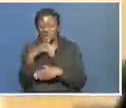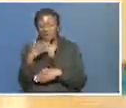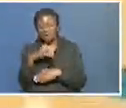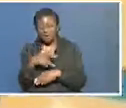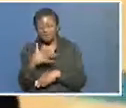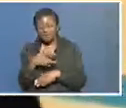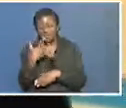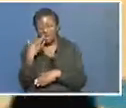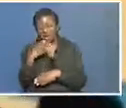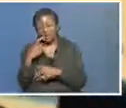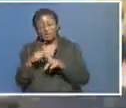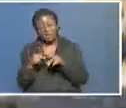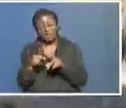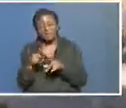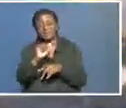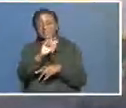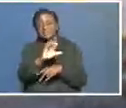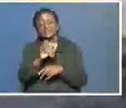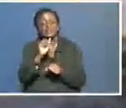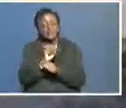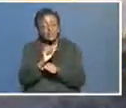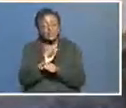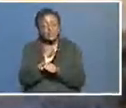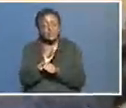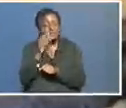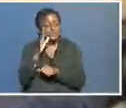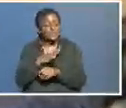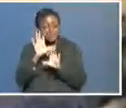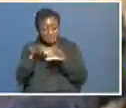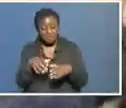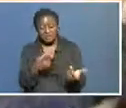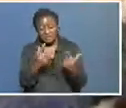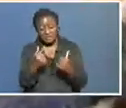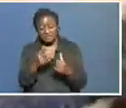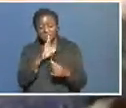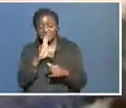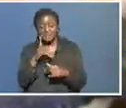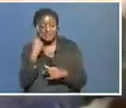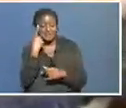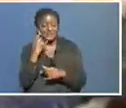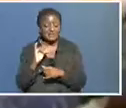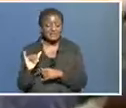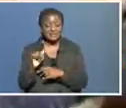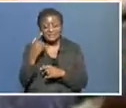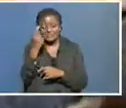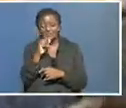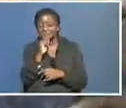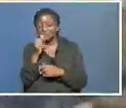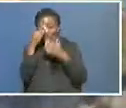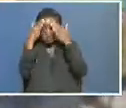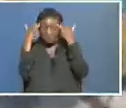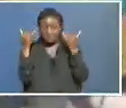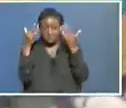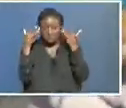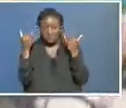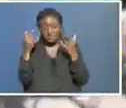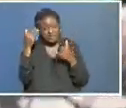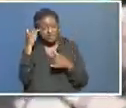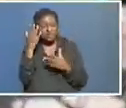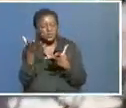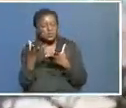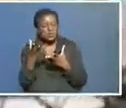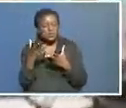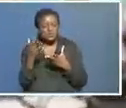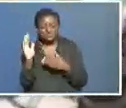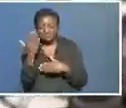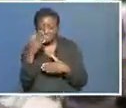I assure you that the AC is working. So ladies, you could come and be sexy because you won't sweat that much. I know you want to look nice for